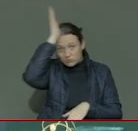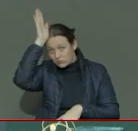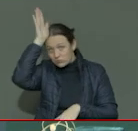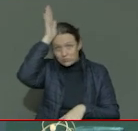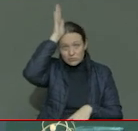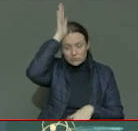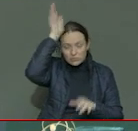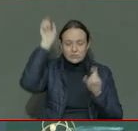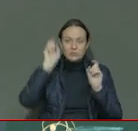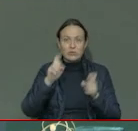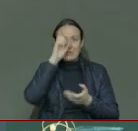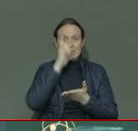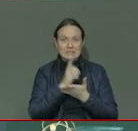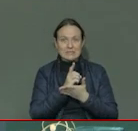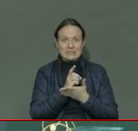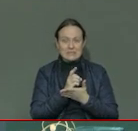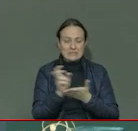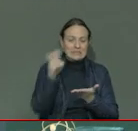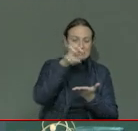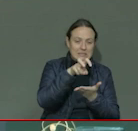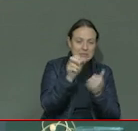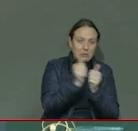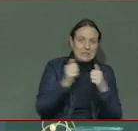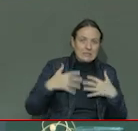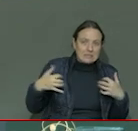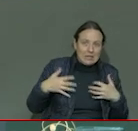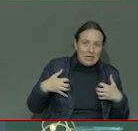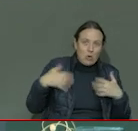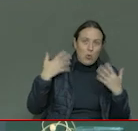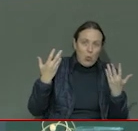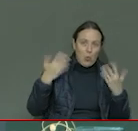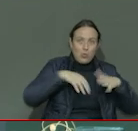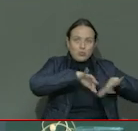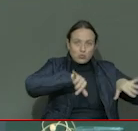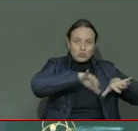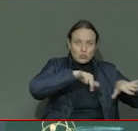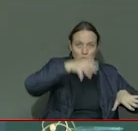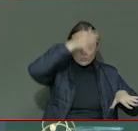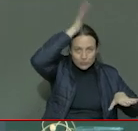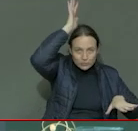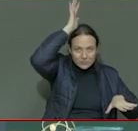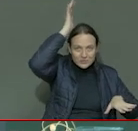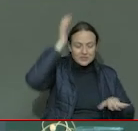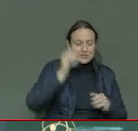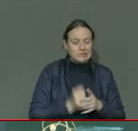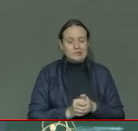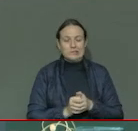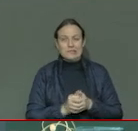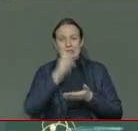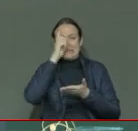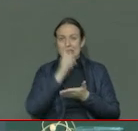choose. Am I going to stay on this lifeboat with this tiger, or do I face the sharks? So those are the decisions. So he